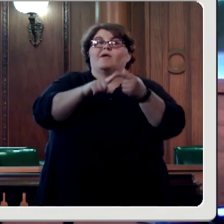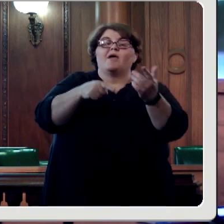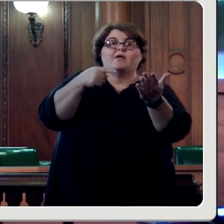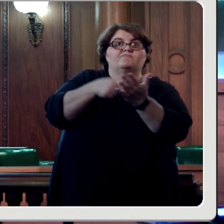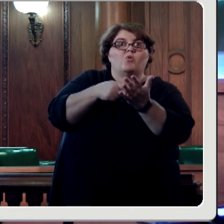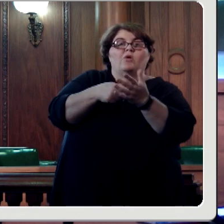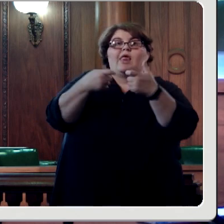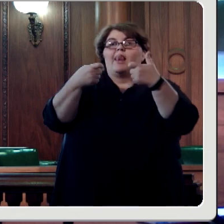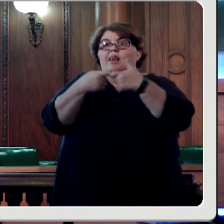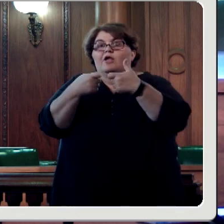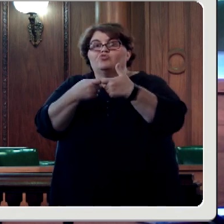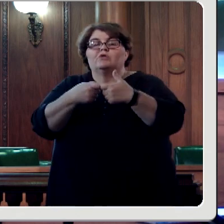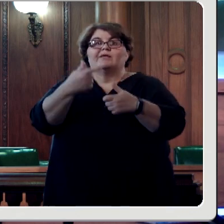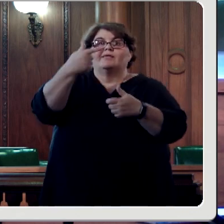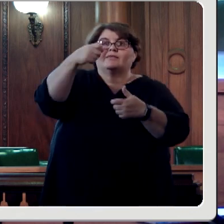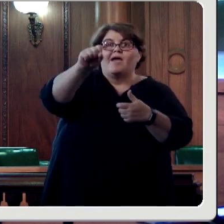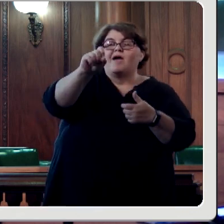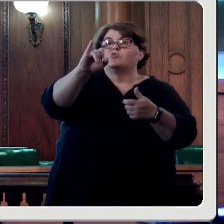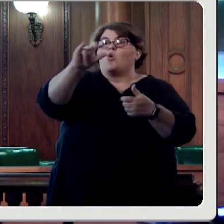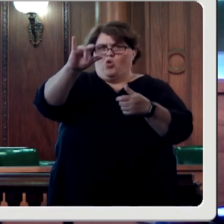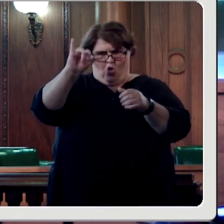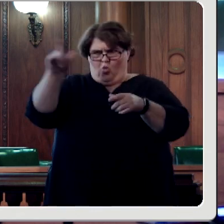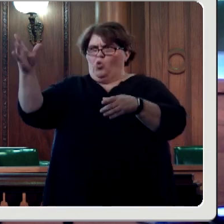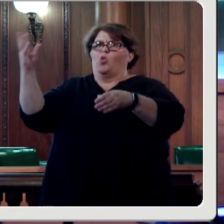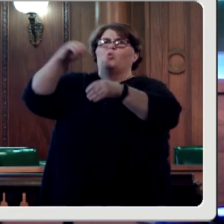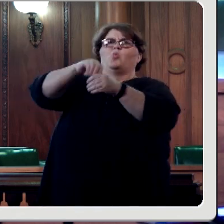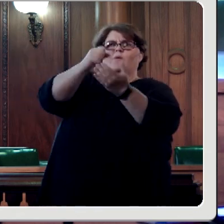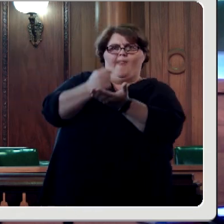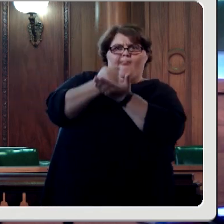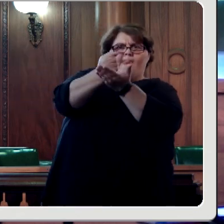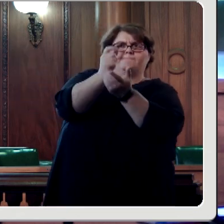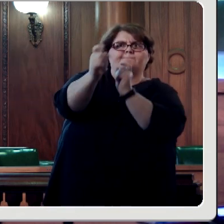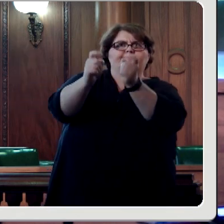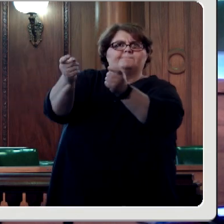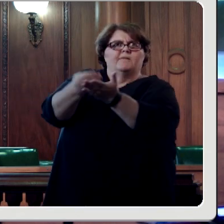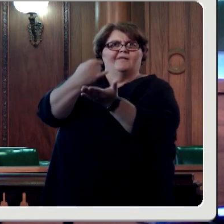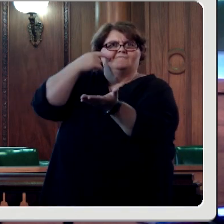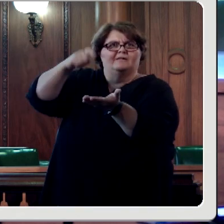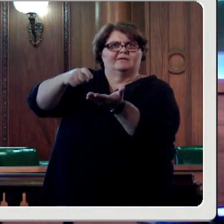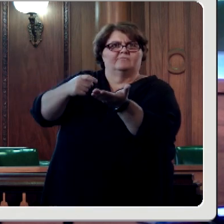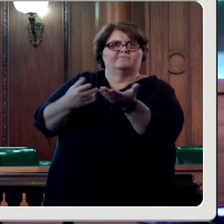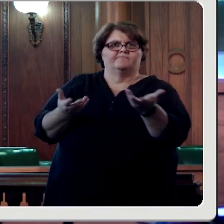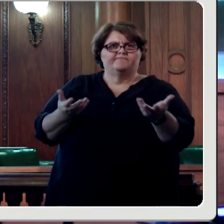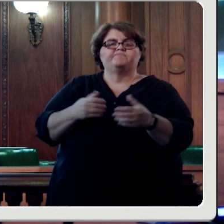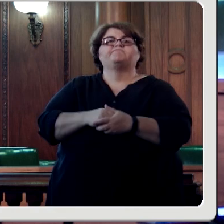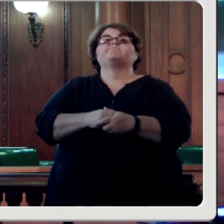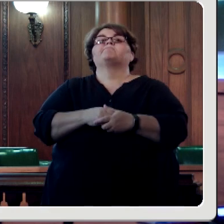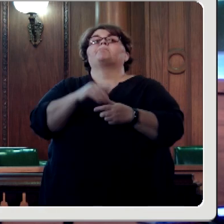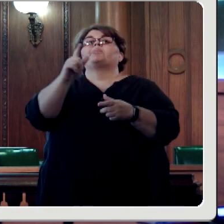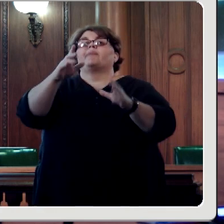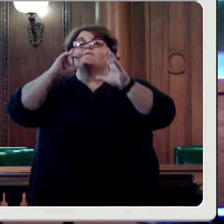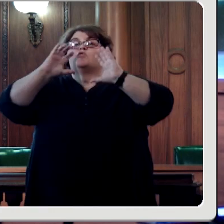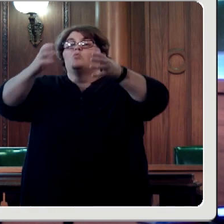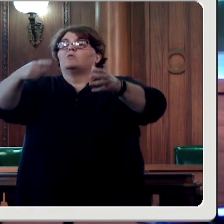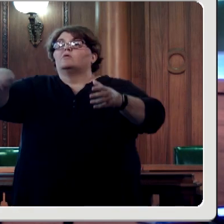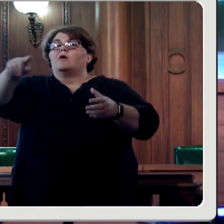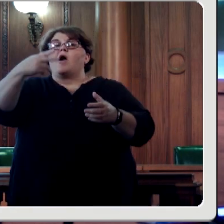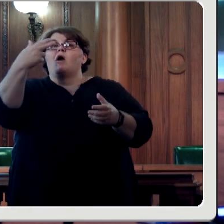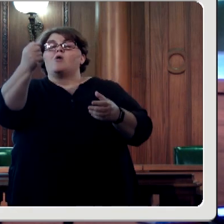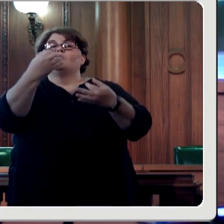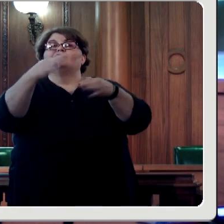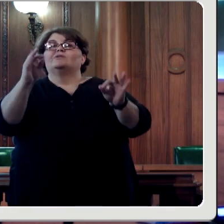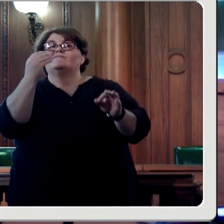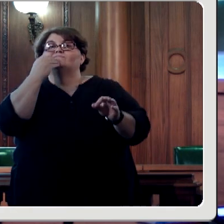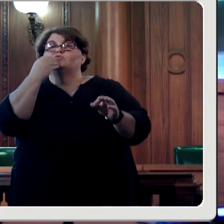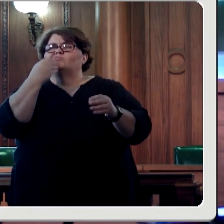that. The Oasis food pantry continues at Central High School. John Foley and crew, and working with the city